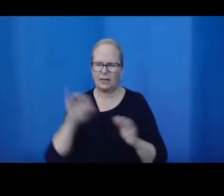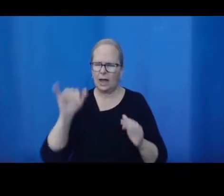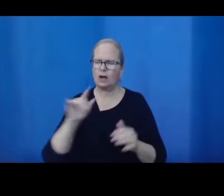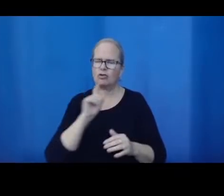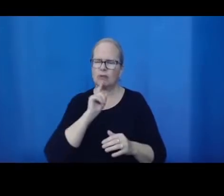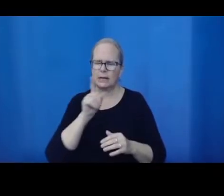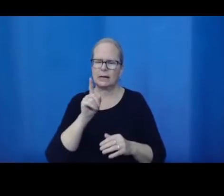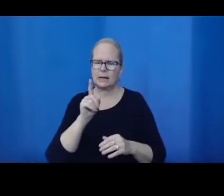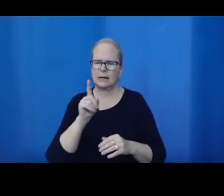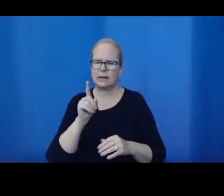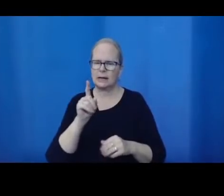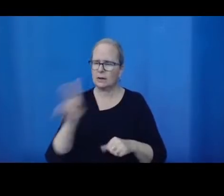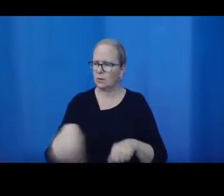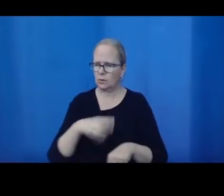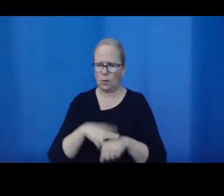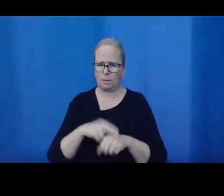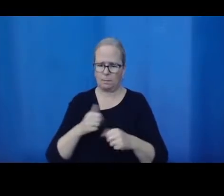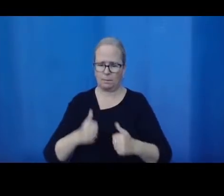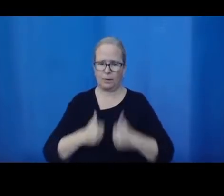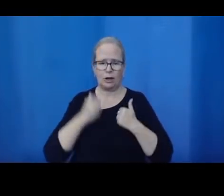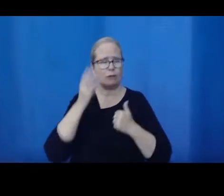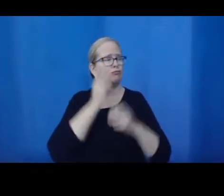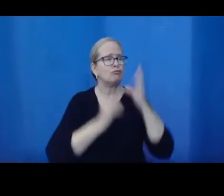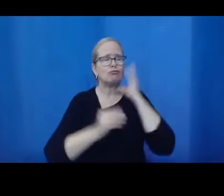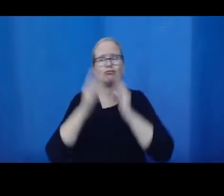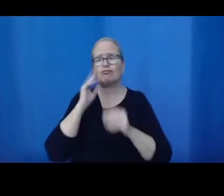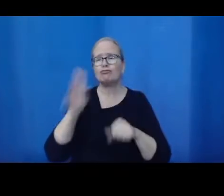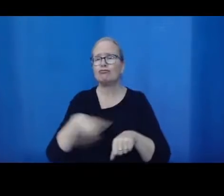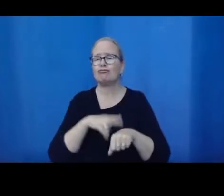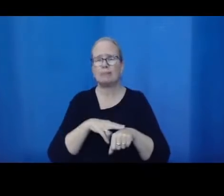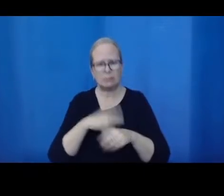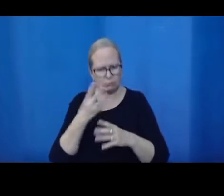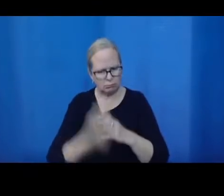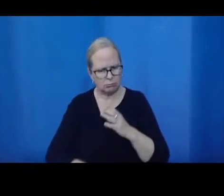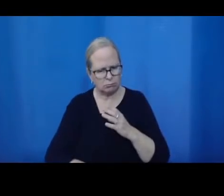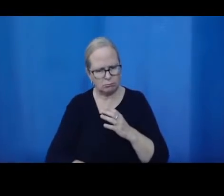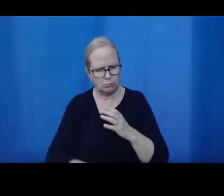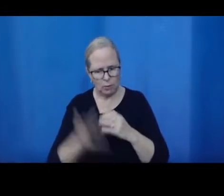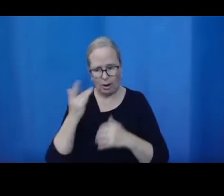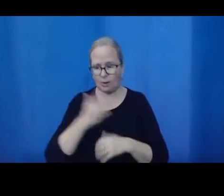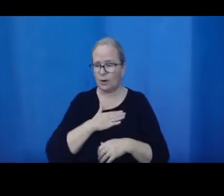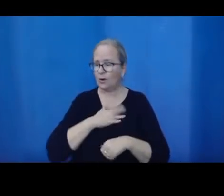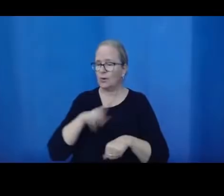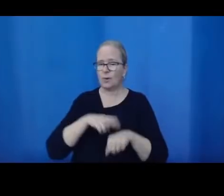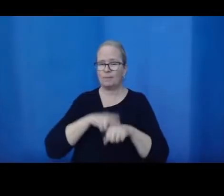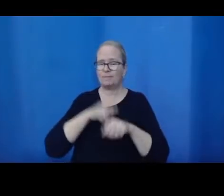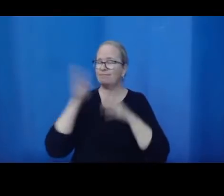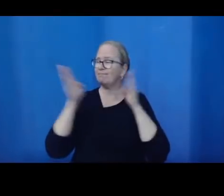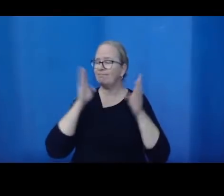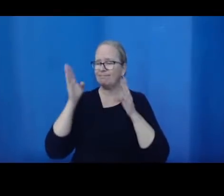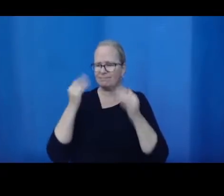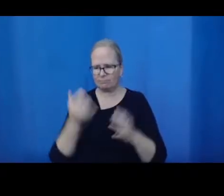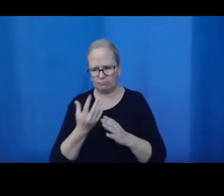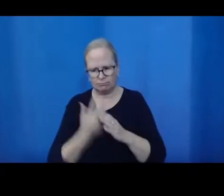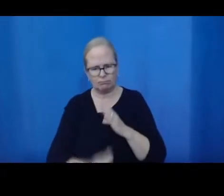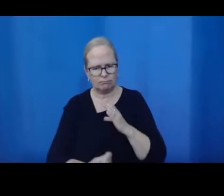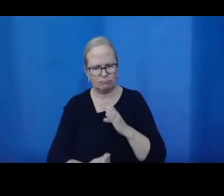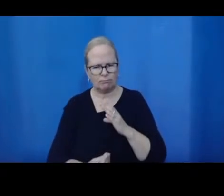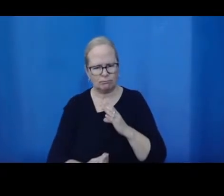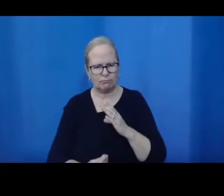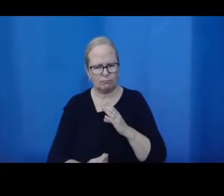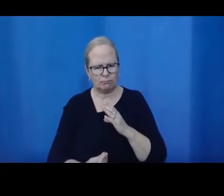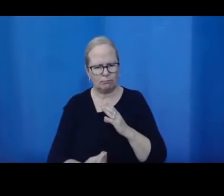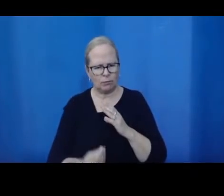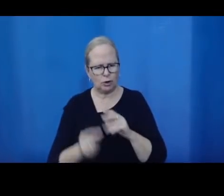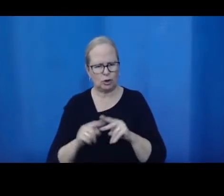working hard to kind of get ahead of those things, and then accessing a counselor myself so that I have someone who I can process with